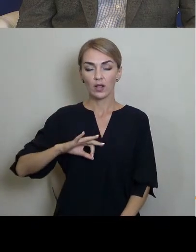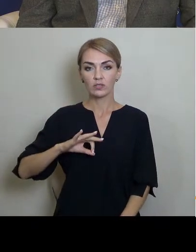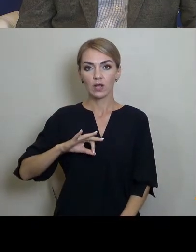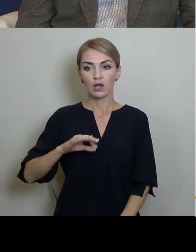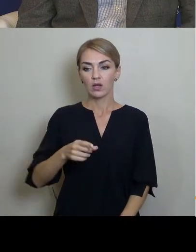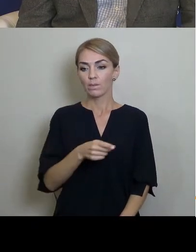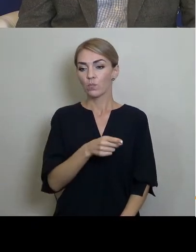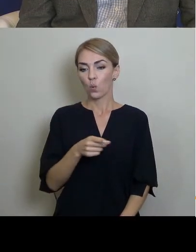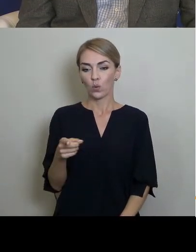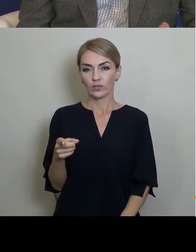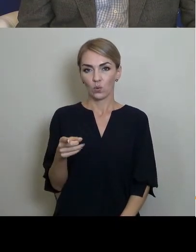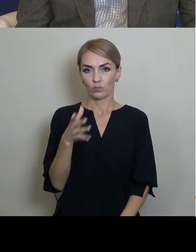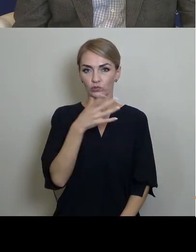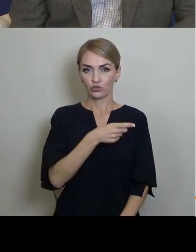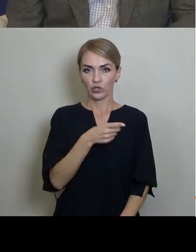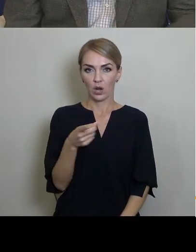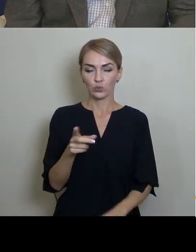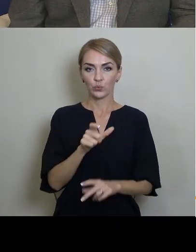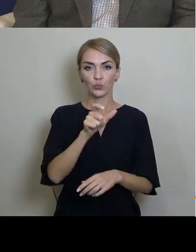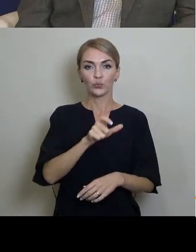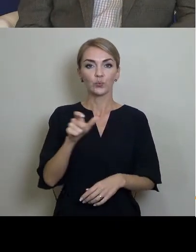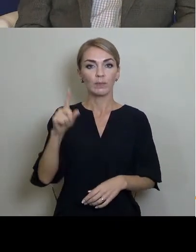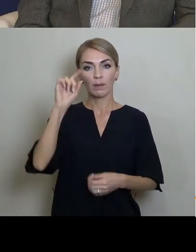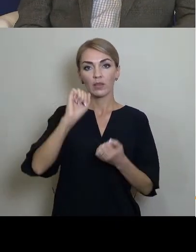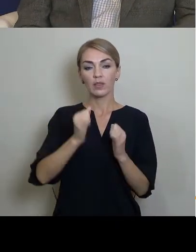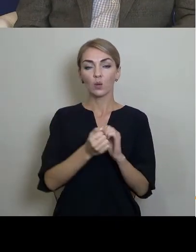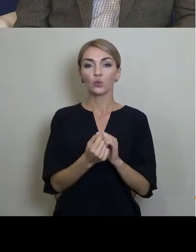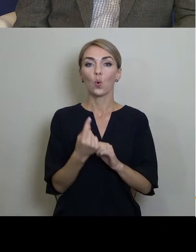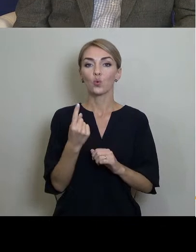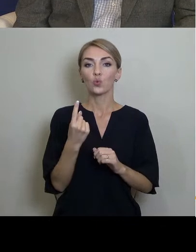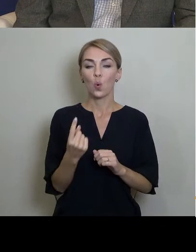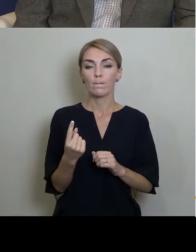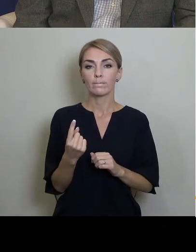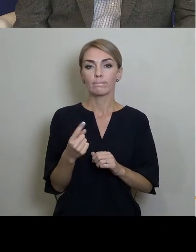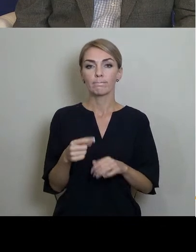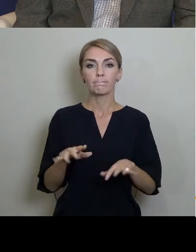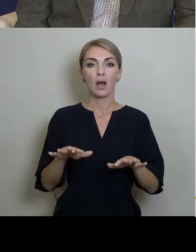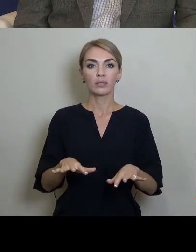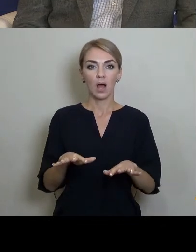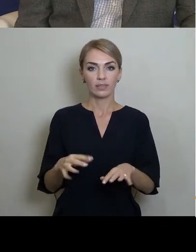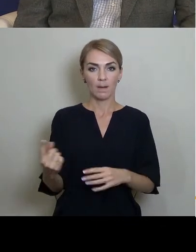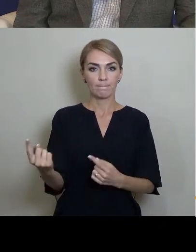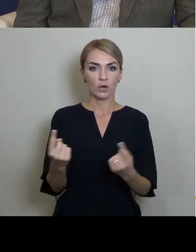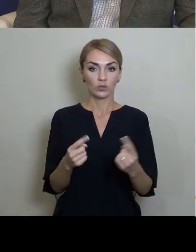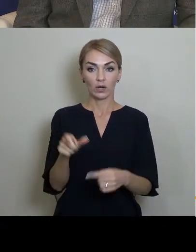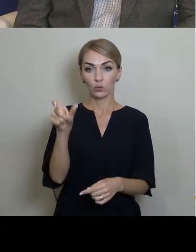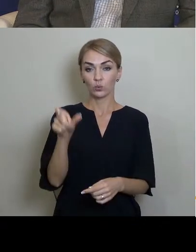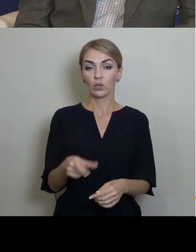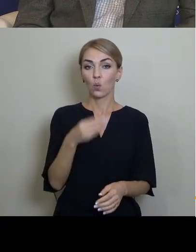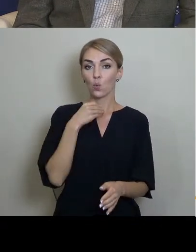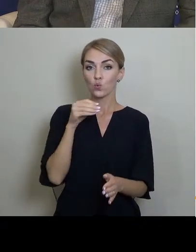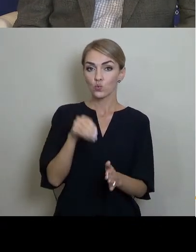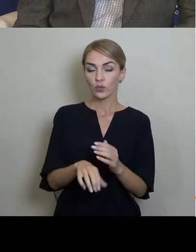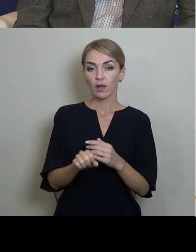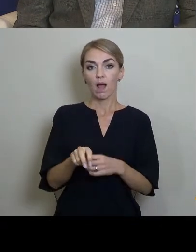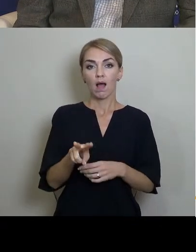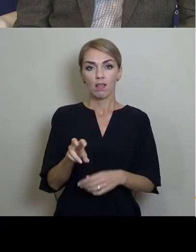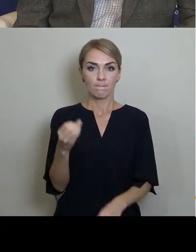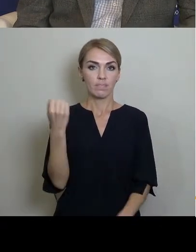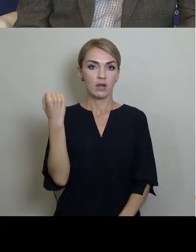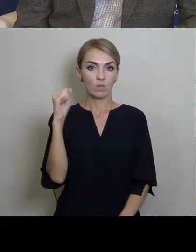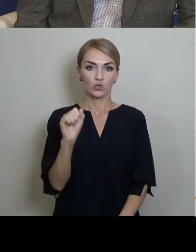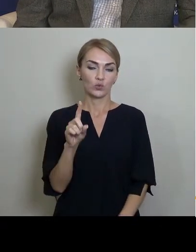Ukraine, for the last period of time, only one mandate